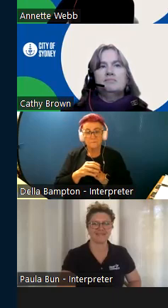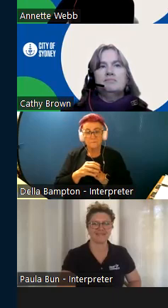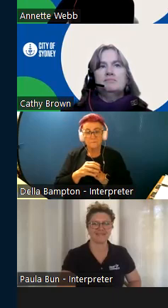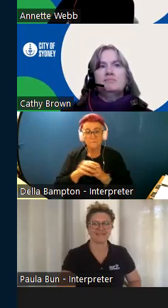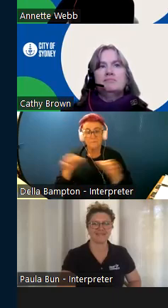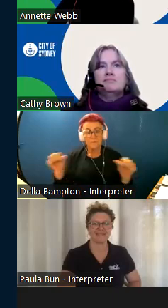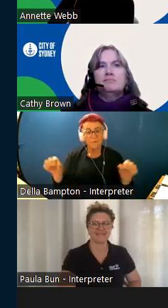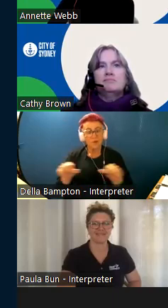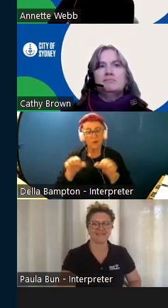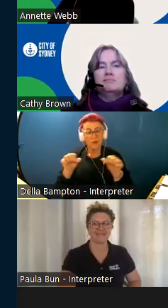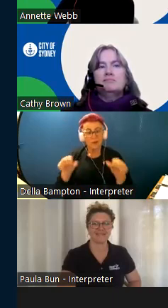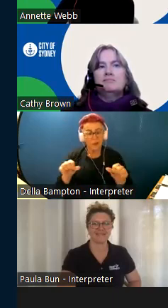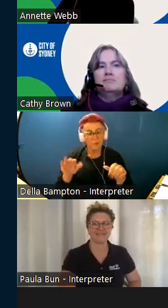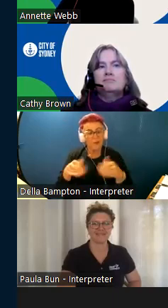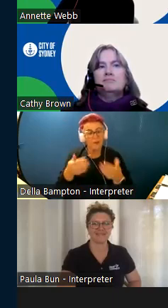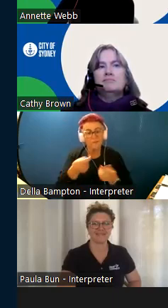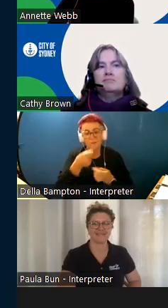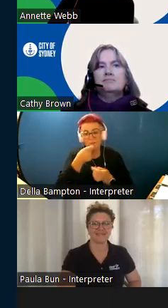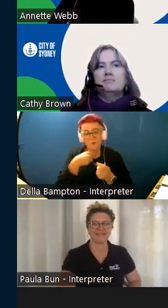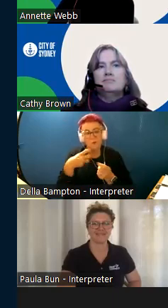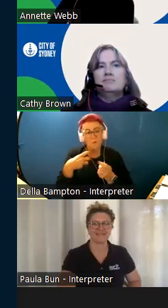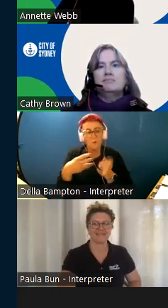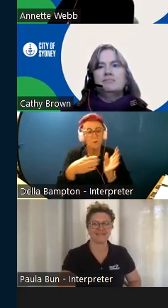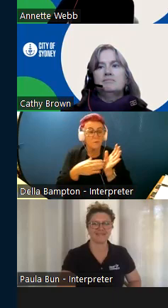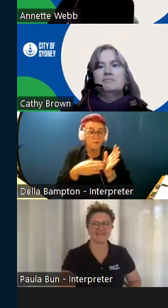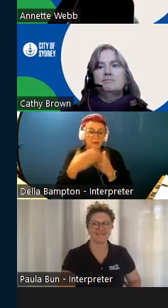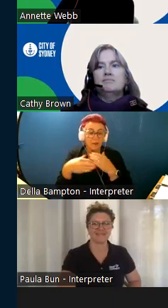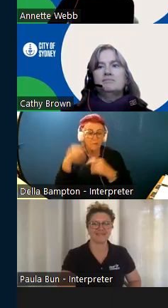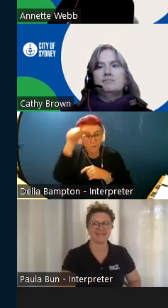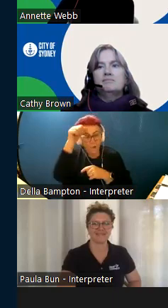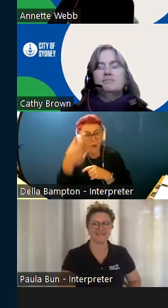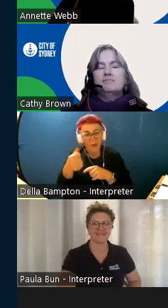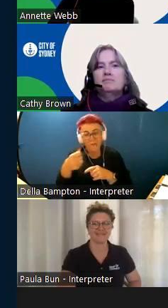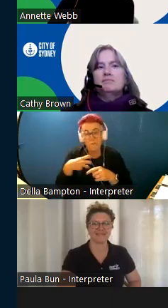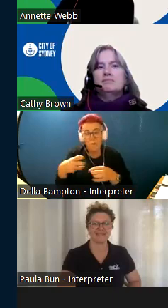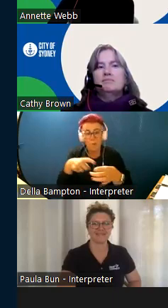All right, we'll just give it a couple more minutes in case we have any more questions.